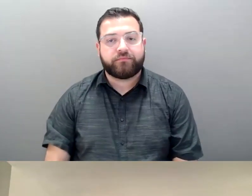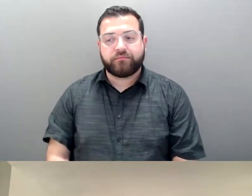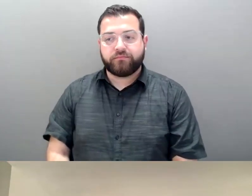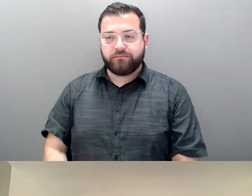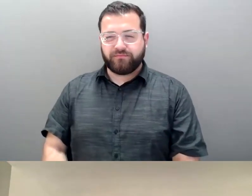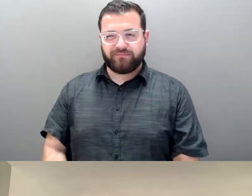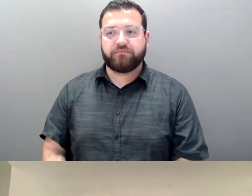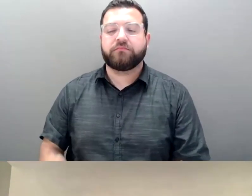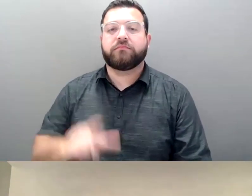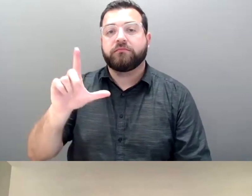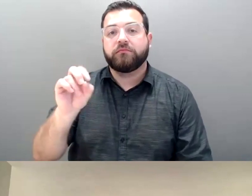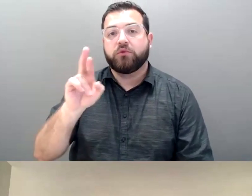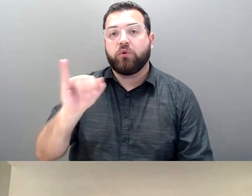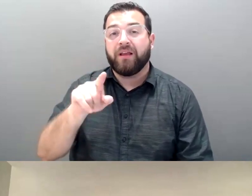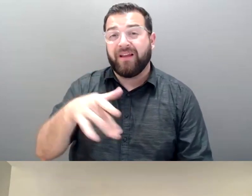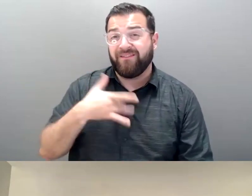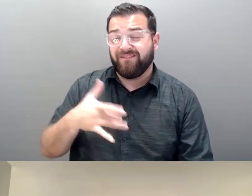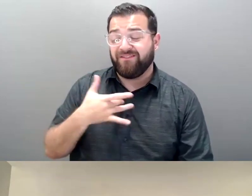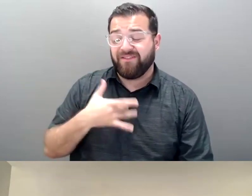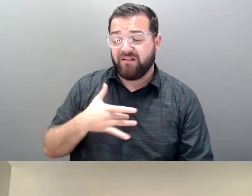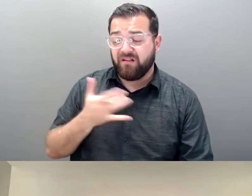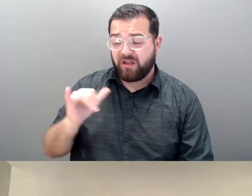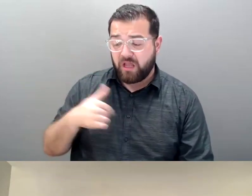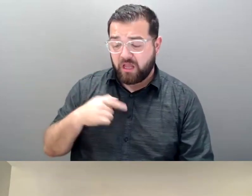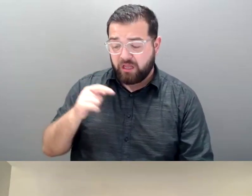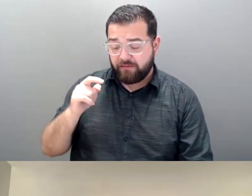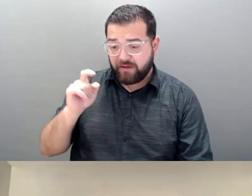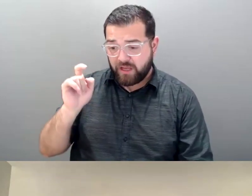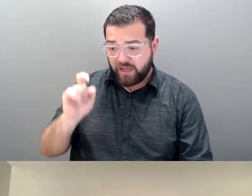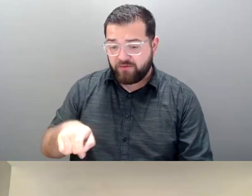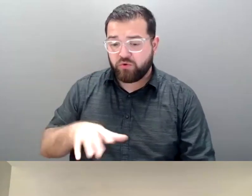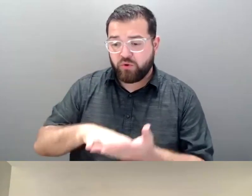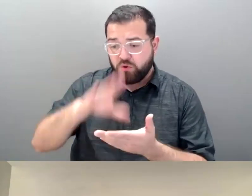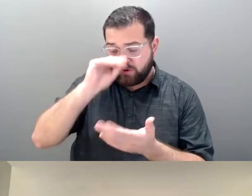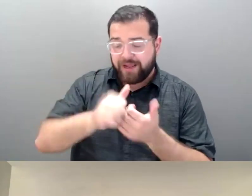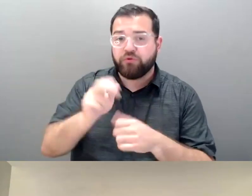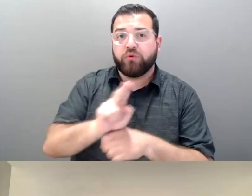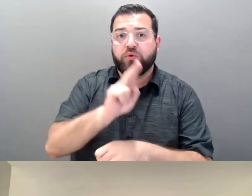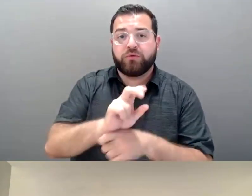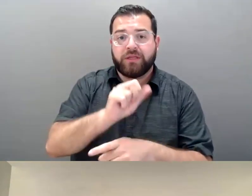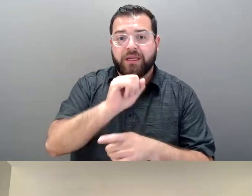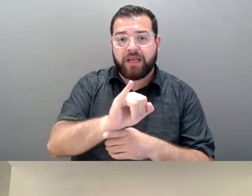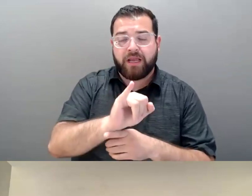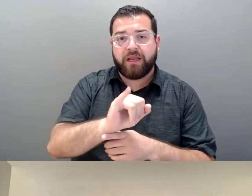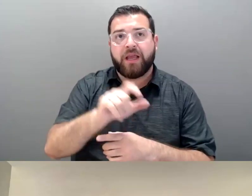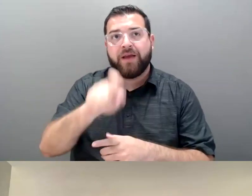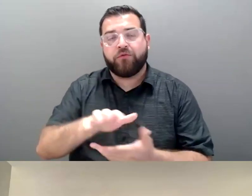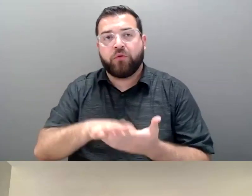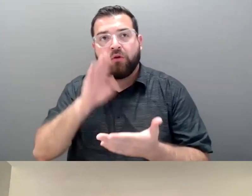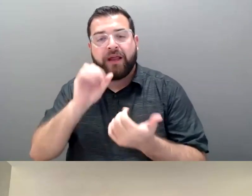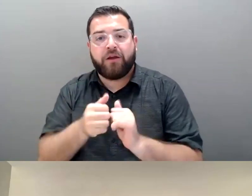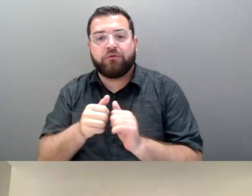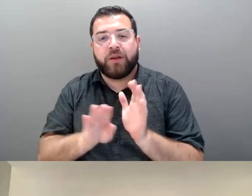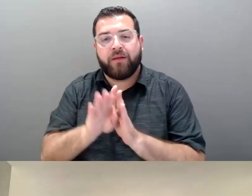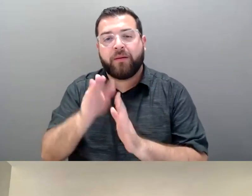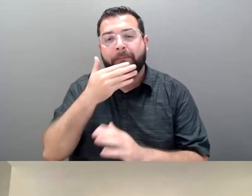feel like I'm having to learn how to use AI and develop better prompts. And I have used